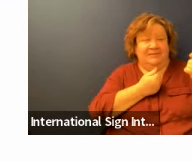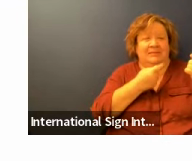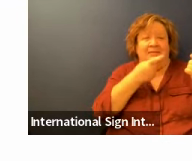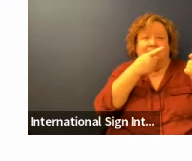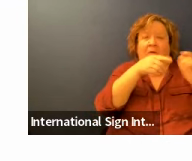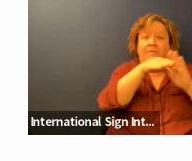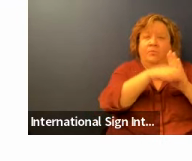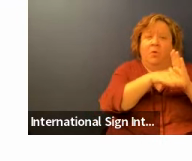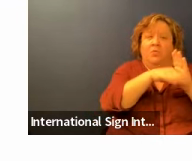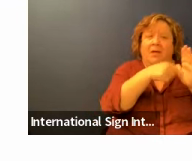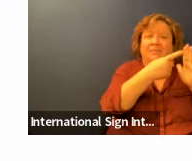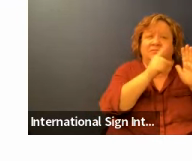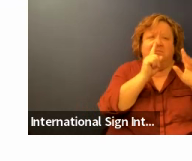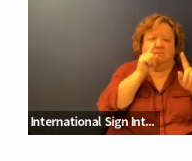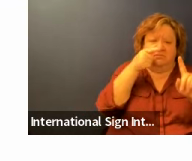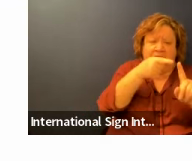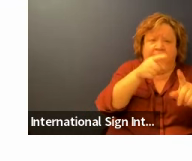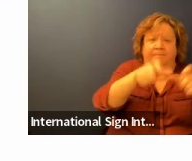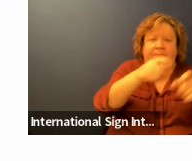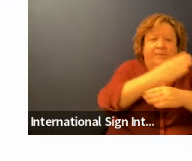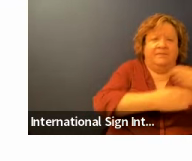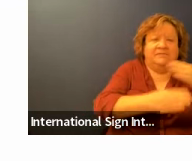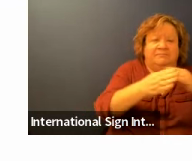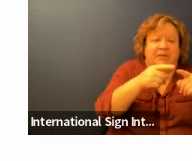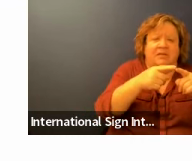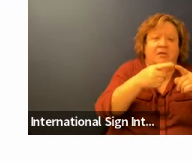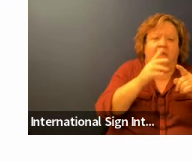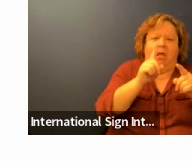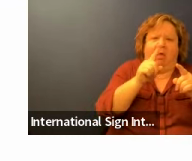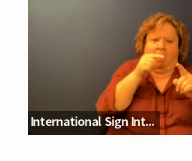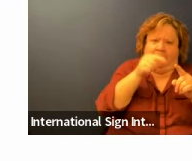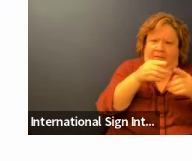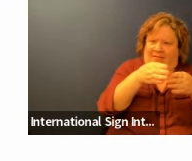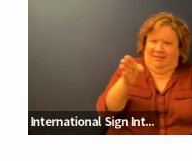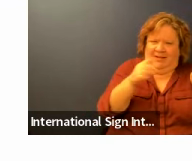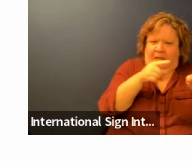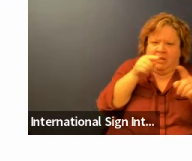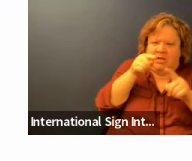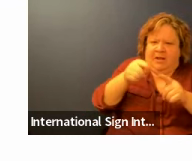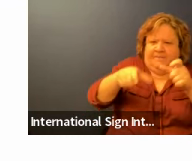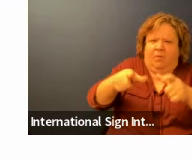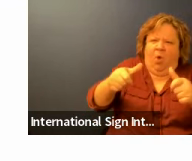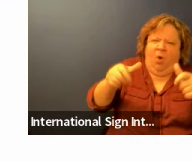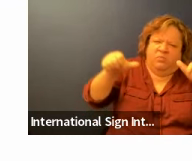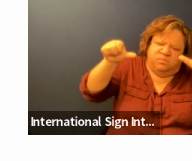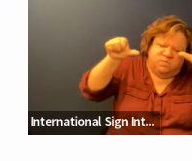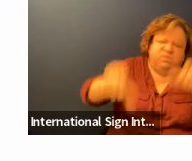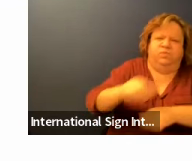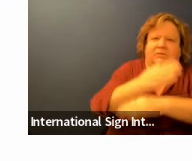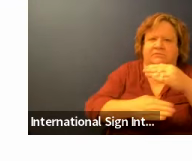are incurred by workers who are living with a disability. And the second concern that we have about the targeted approach is